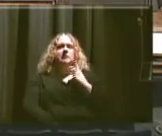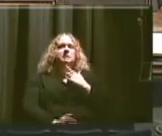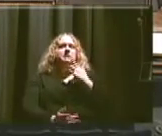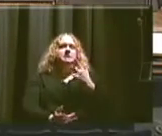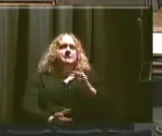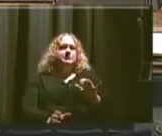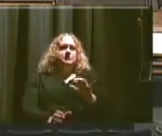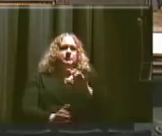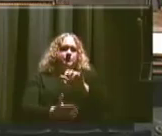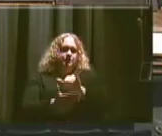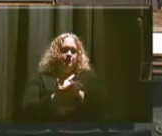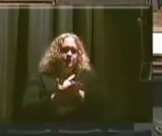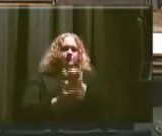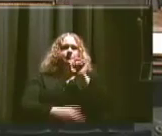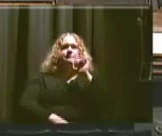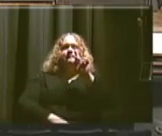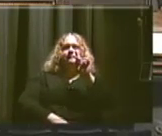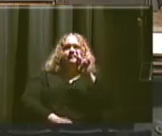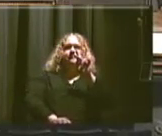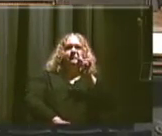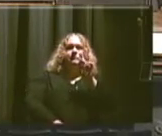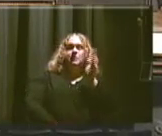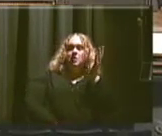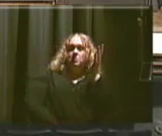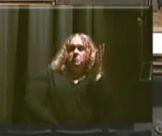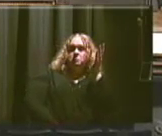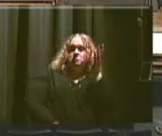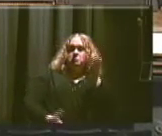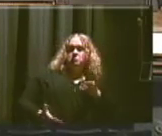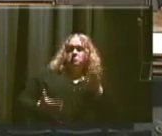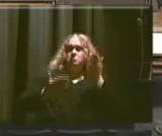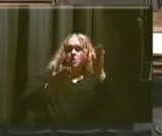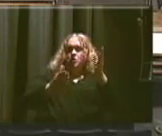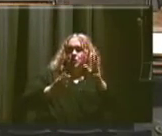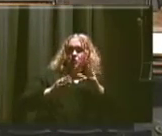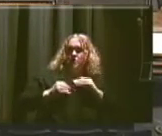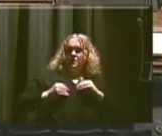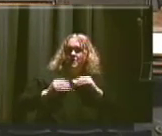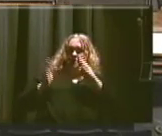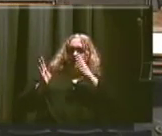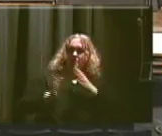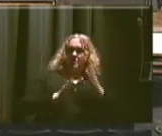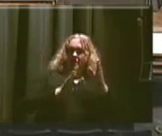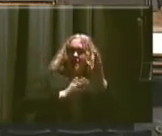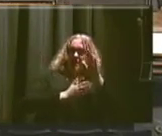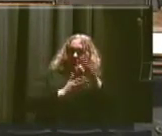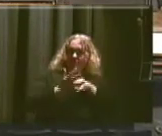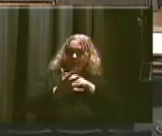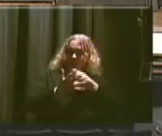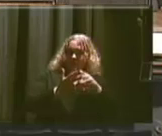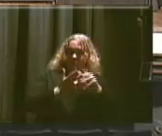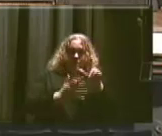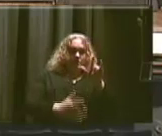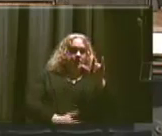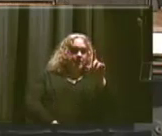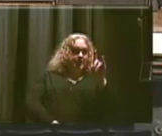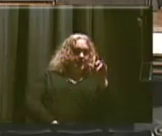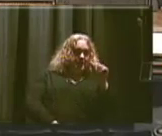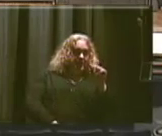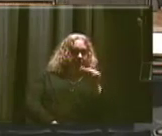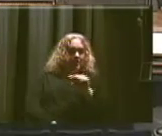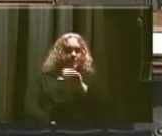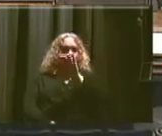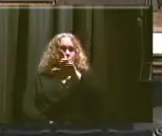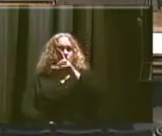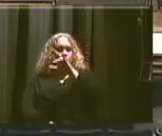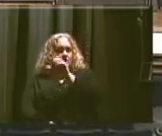okay, great. Is there a motion to accept the planning calendar? Okay, Linda and Chris, seconds. All